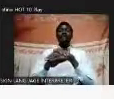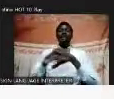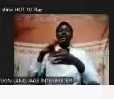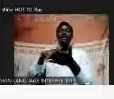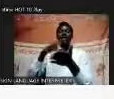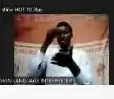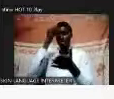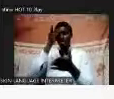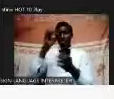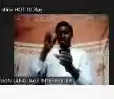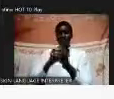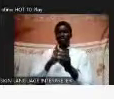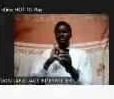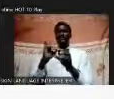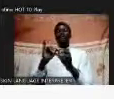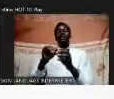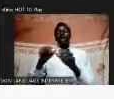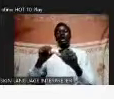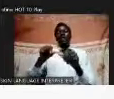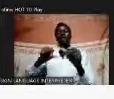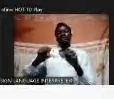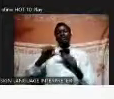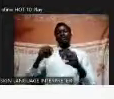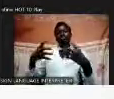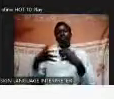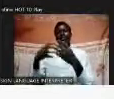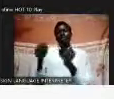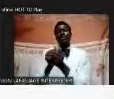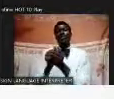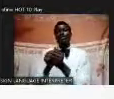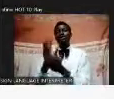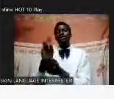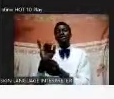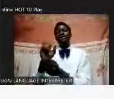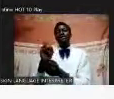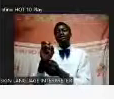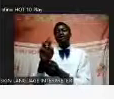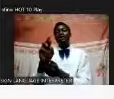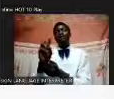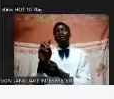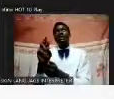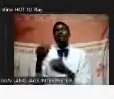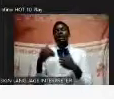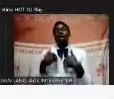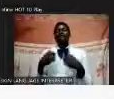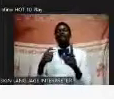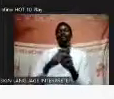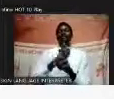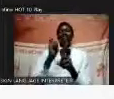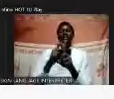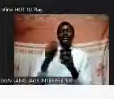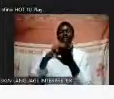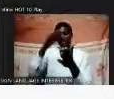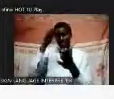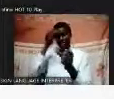with disorders. So you have specific learning disabilities, you have hearing loss, you